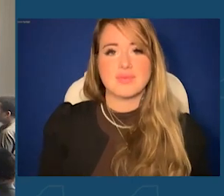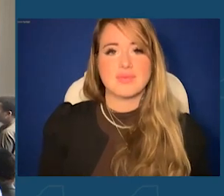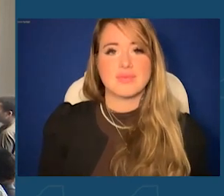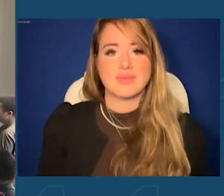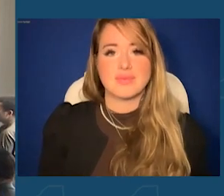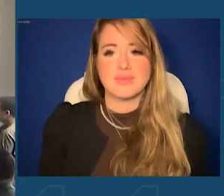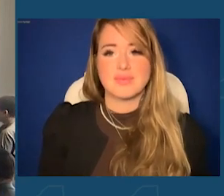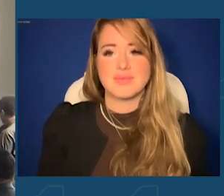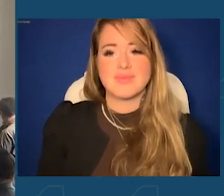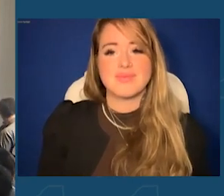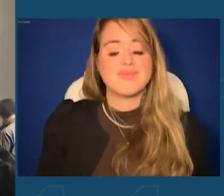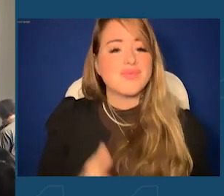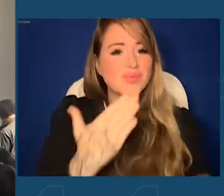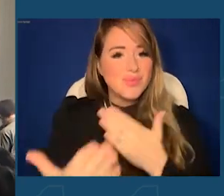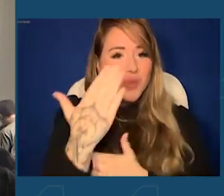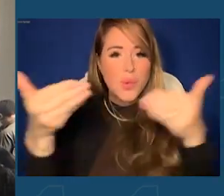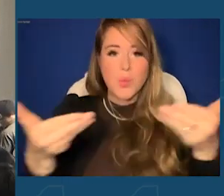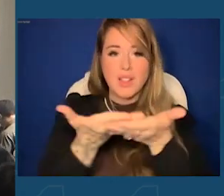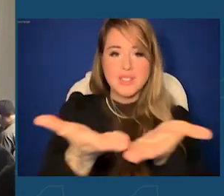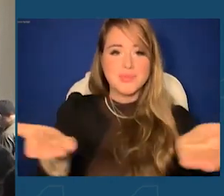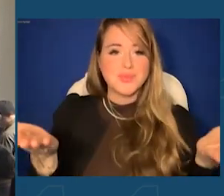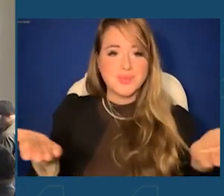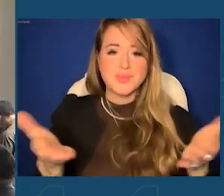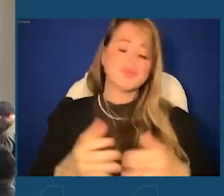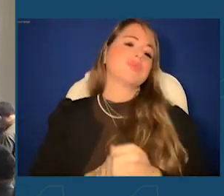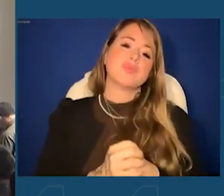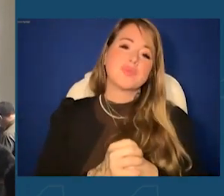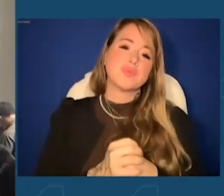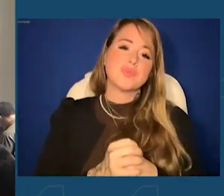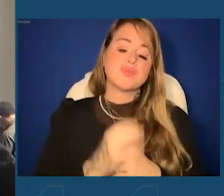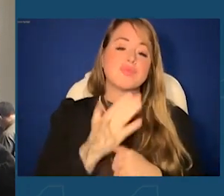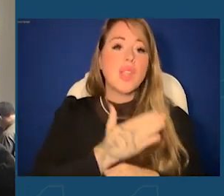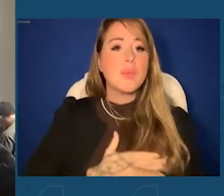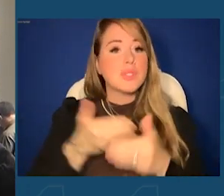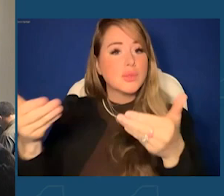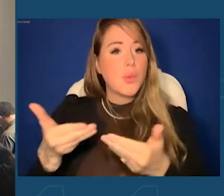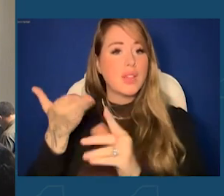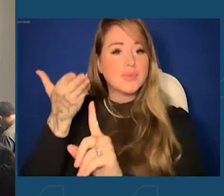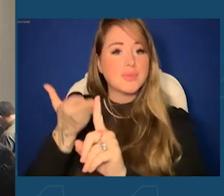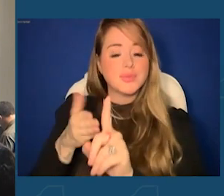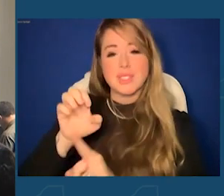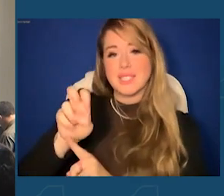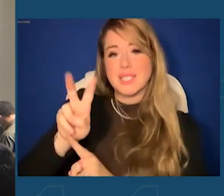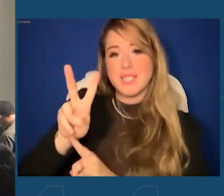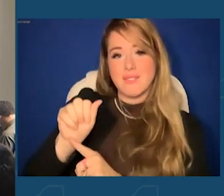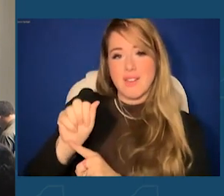Good morning and welcome, everyone. Please welcome Eva Rada,